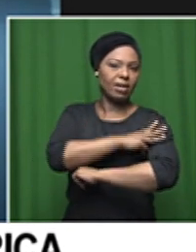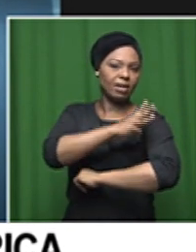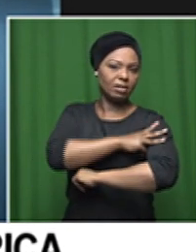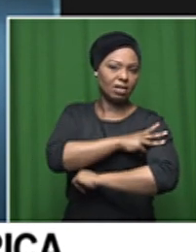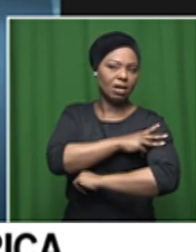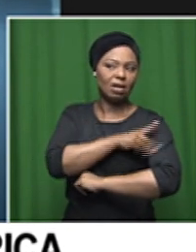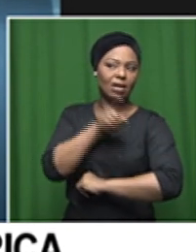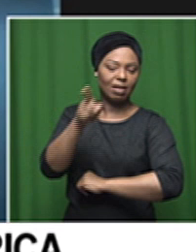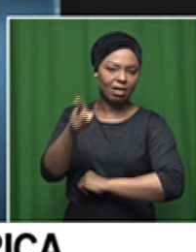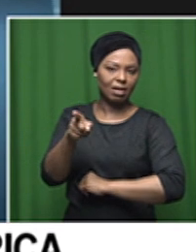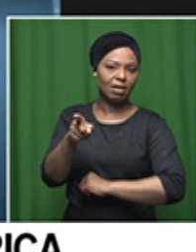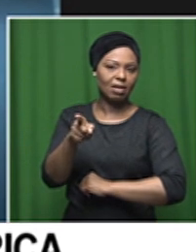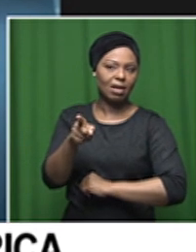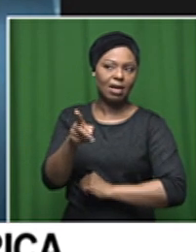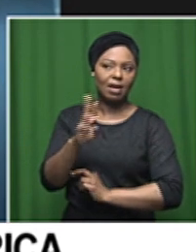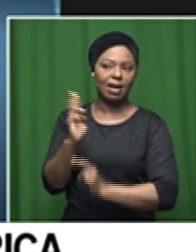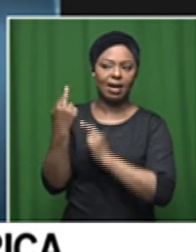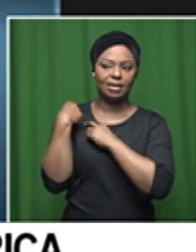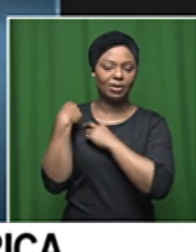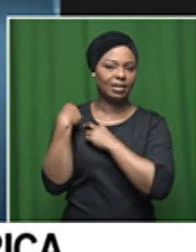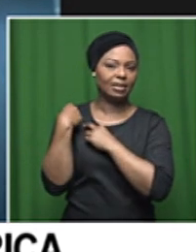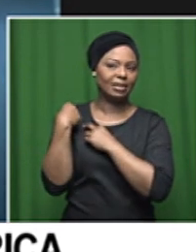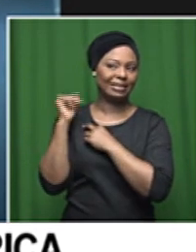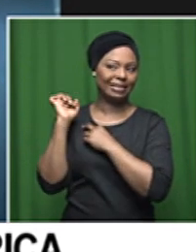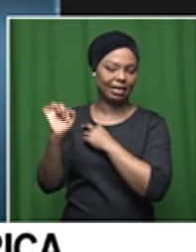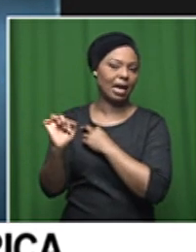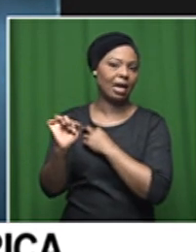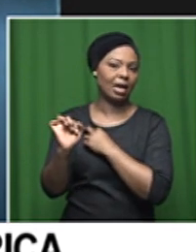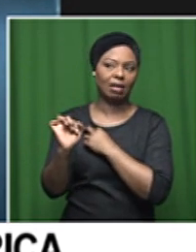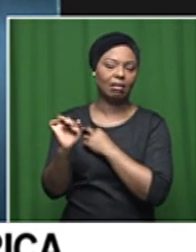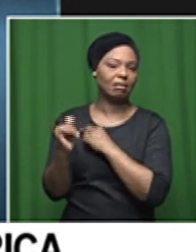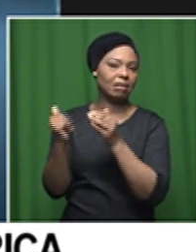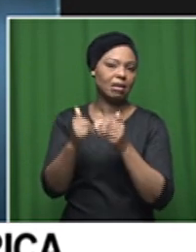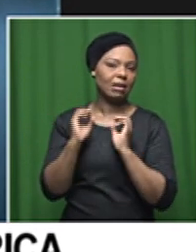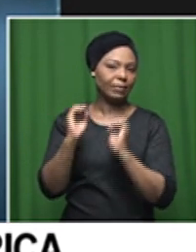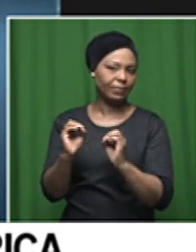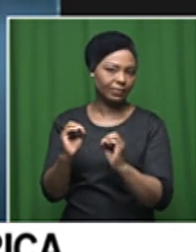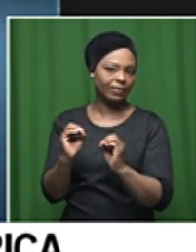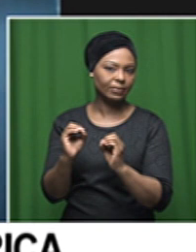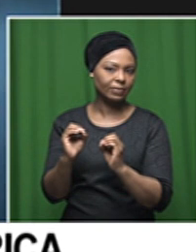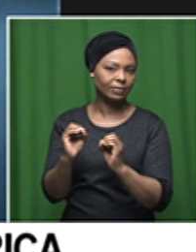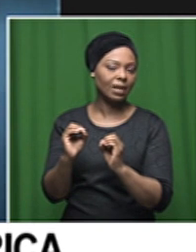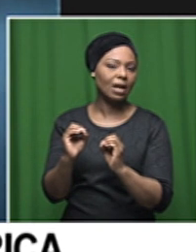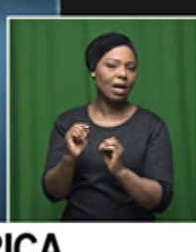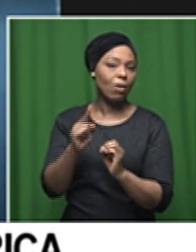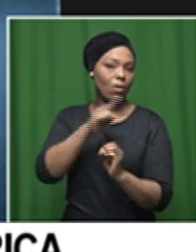able to keep up with responsibilities. What responsibilities? There's a national